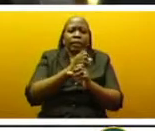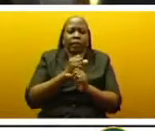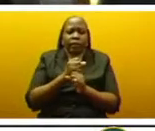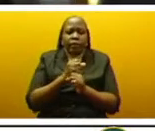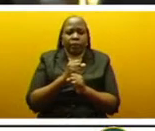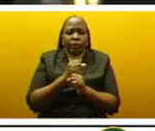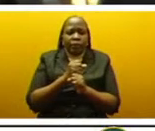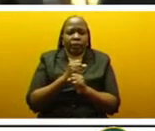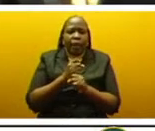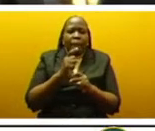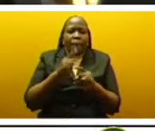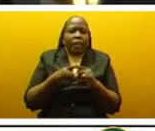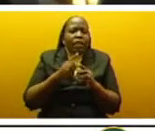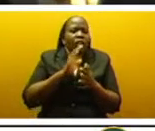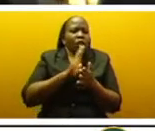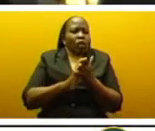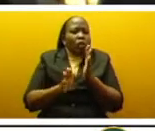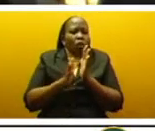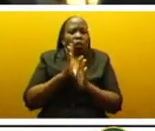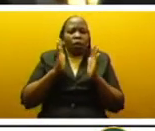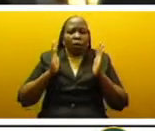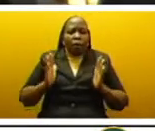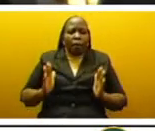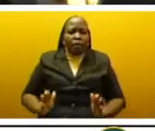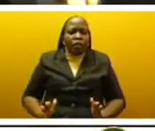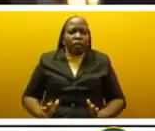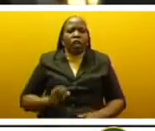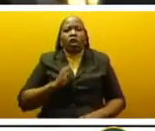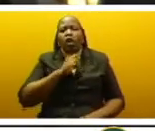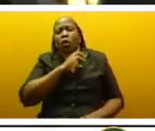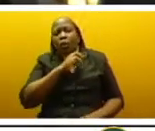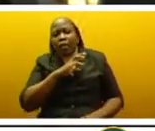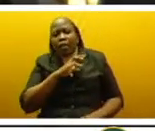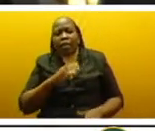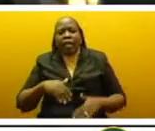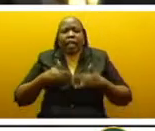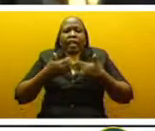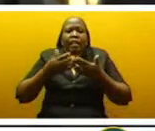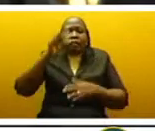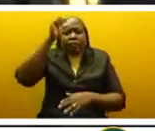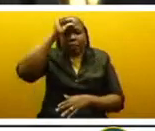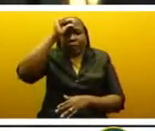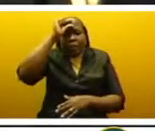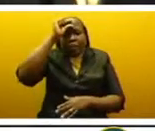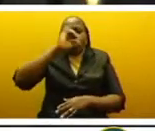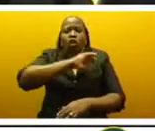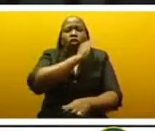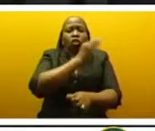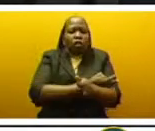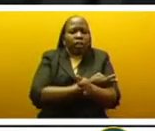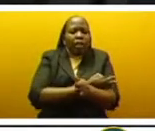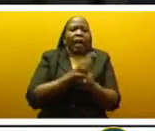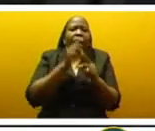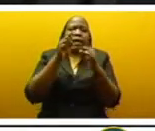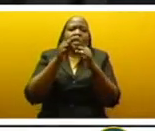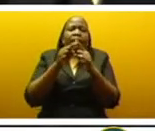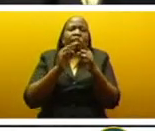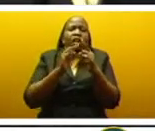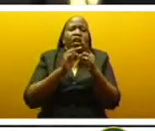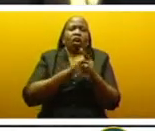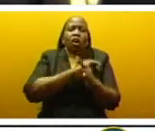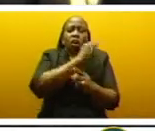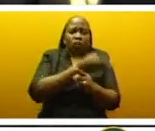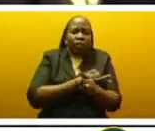and no person may claim or exercise state authority except as authorized under this Constitution.